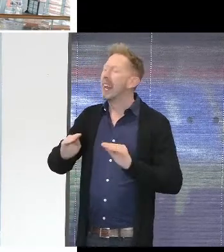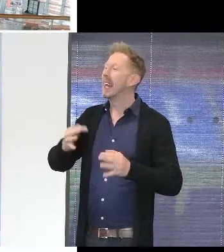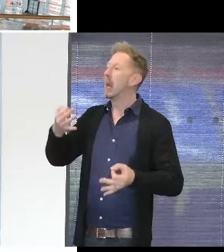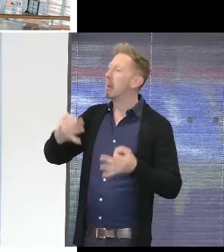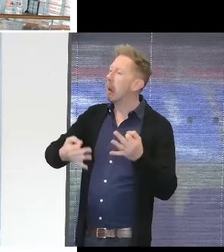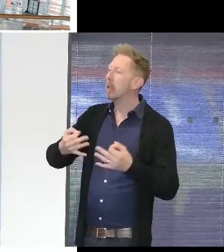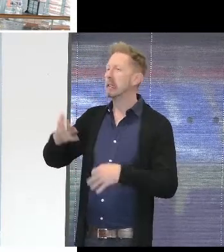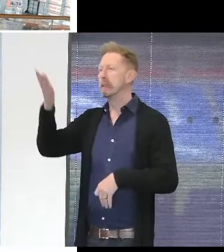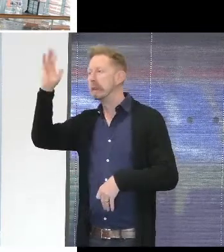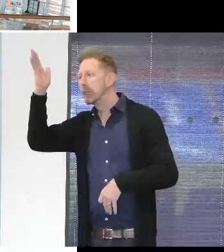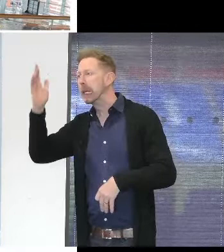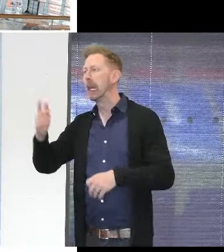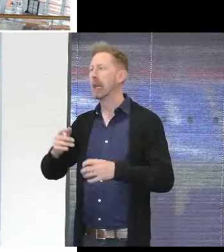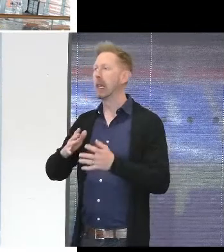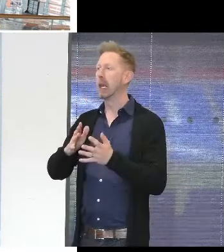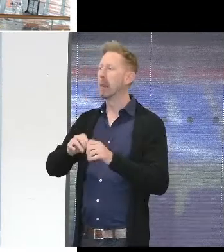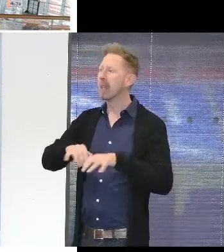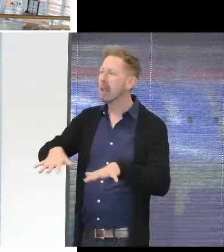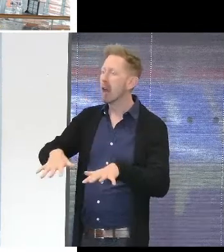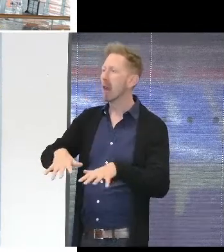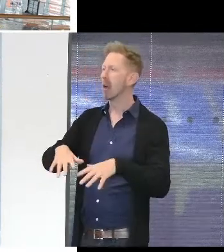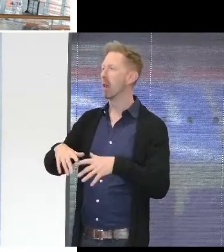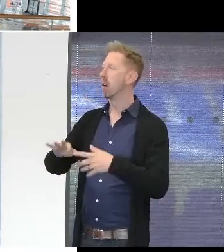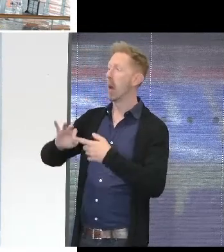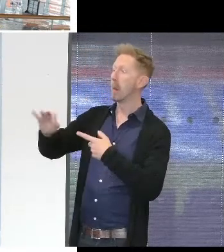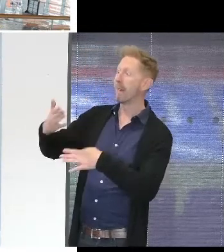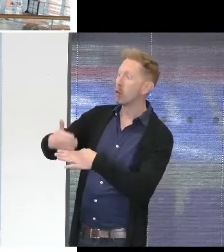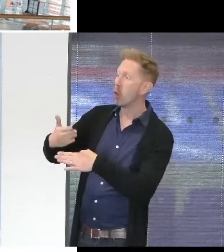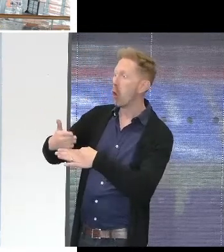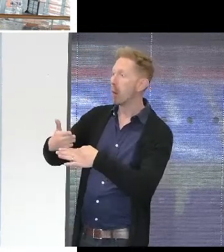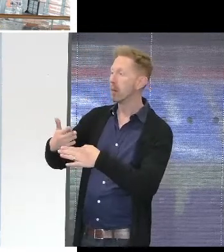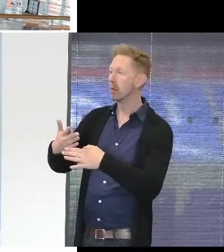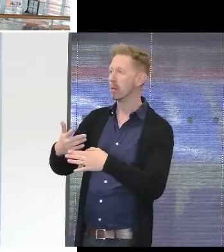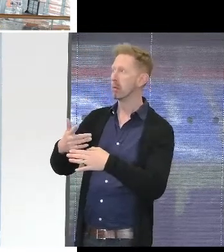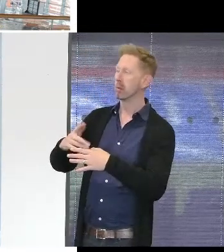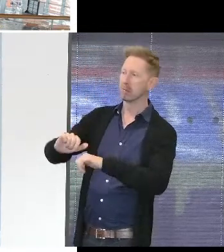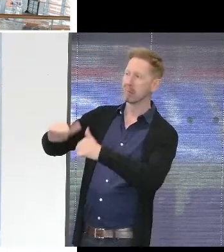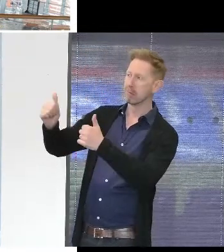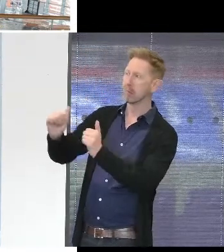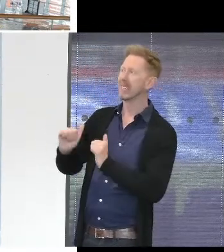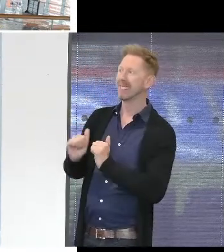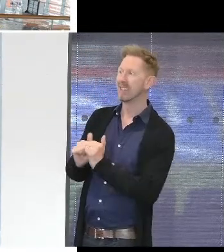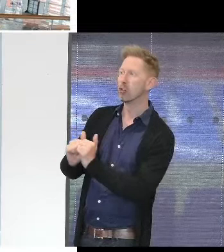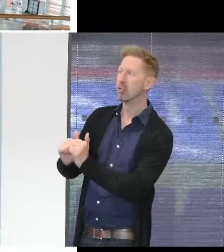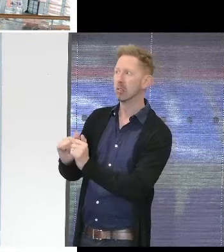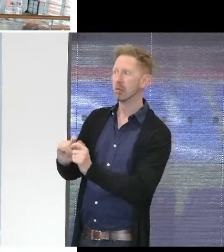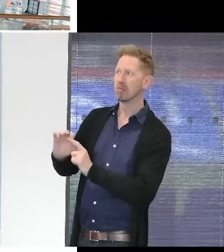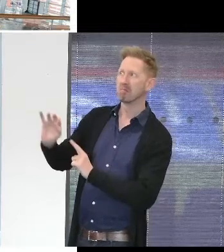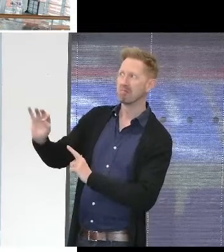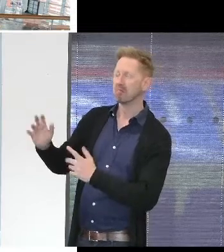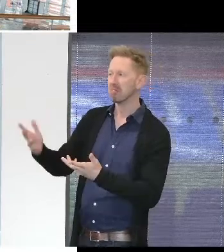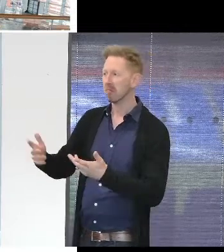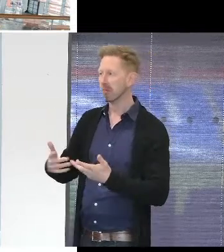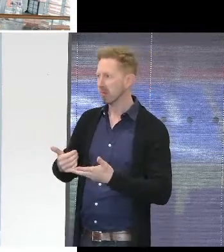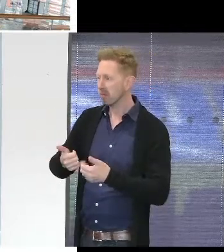public speaking, media, and how to apply for the sort of roles that are those decision-making positions in public life. We've